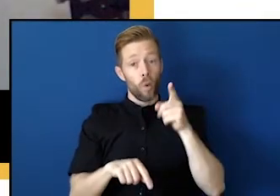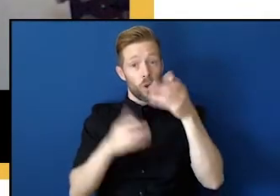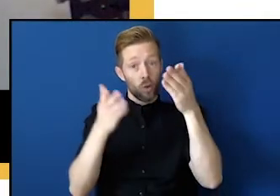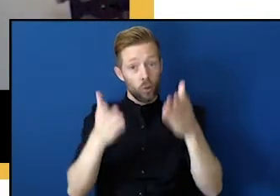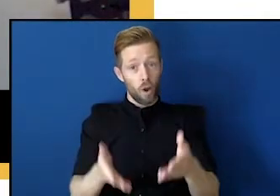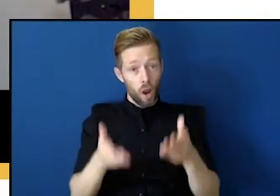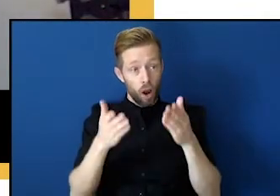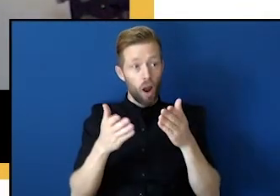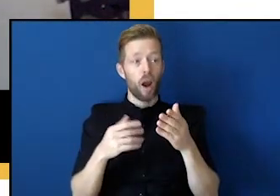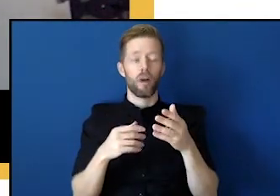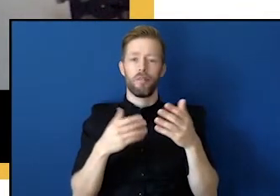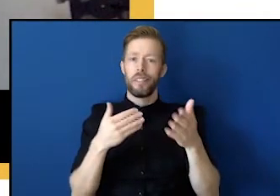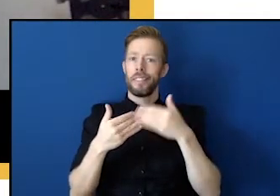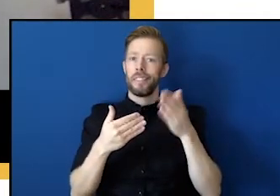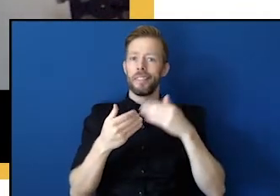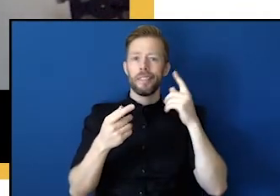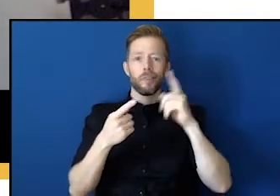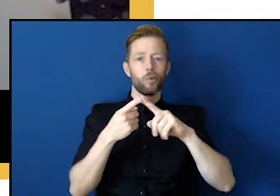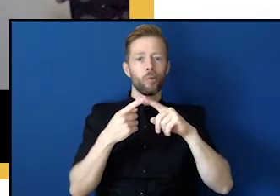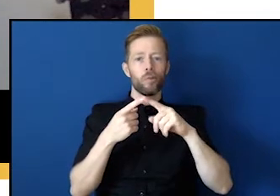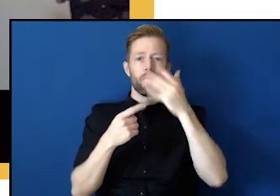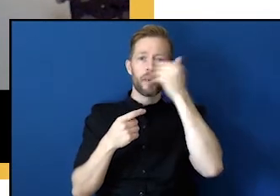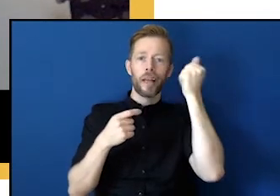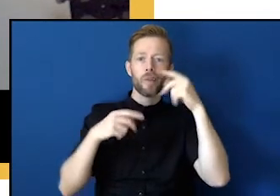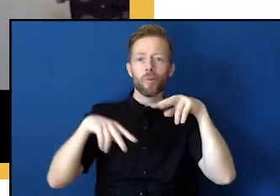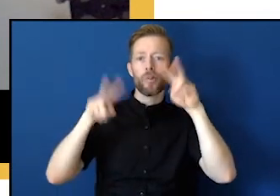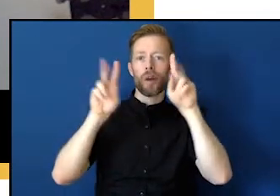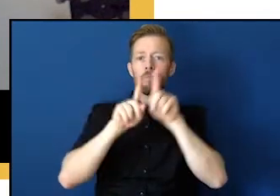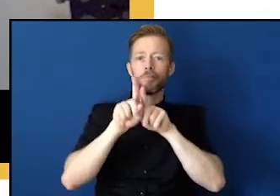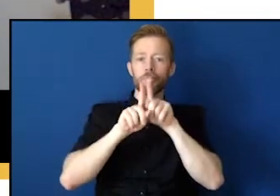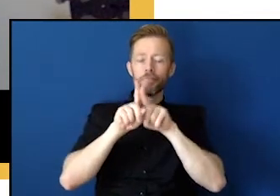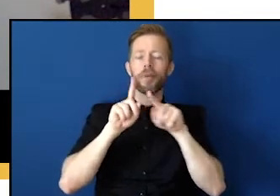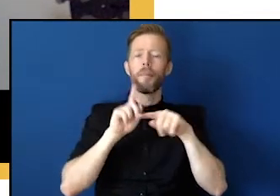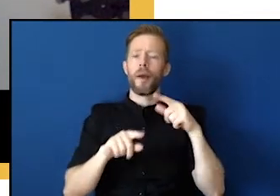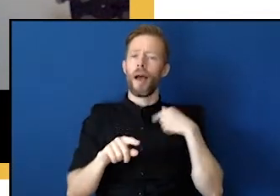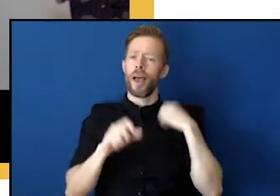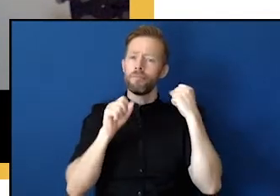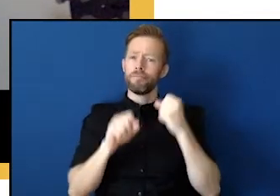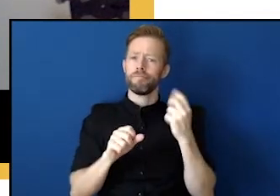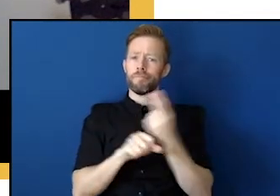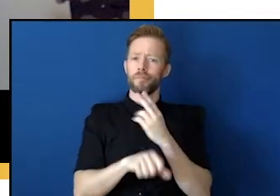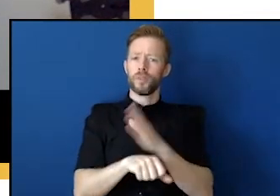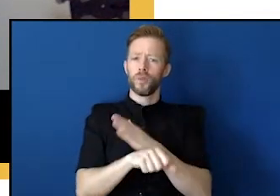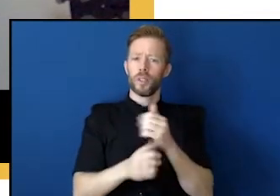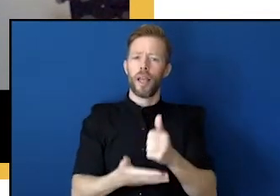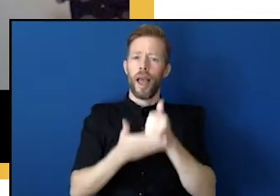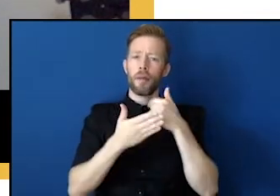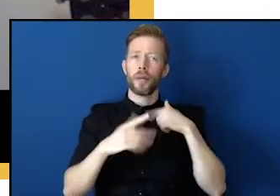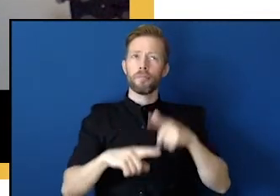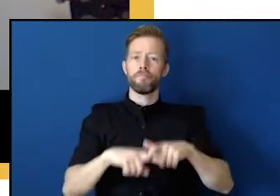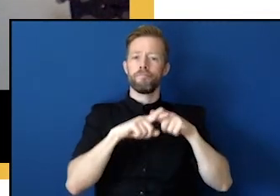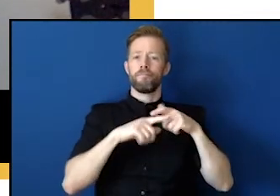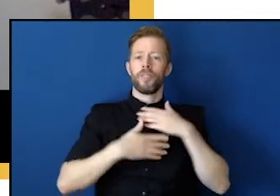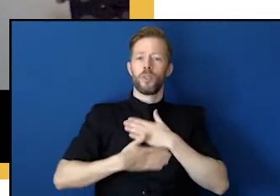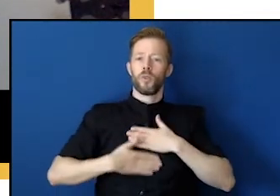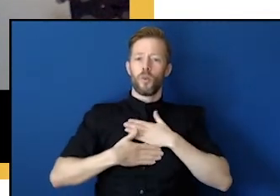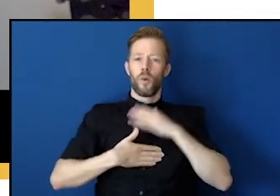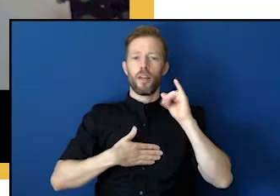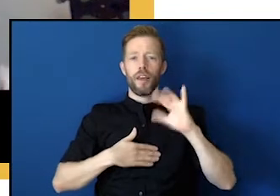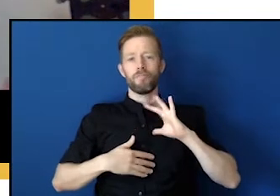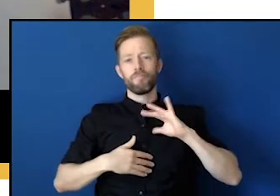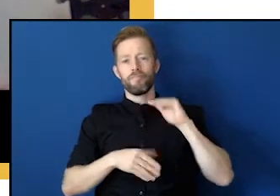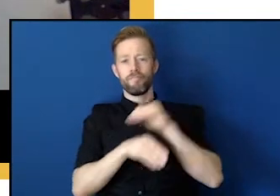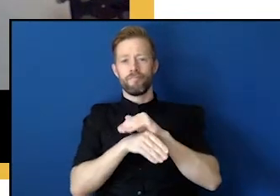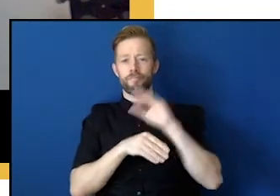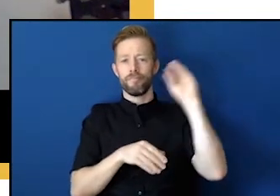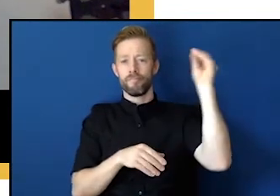Depending on where you are, it's easy to forget to look up at the stars. But I always use music to help me pause and enjoy those